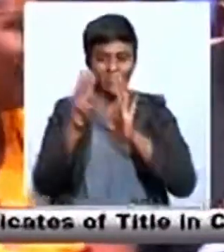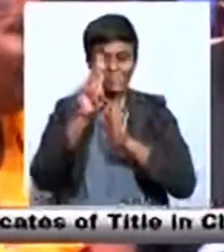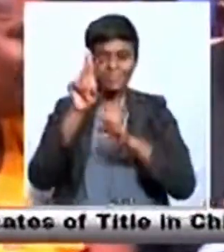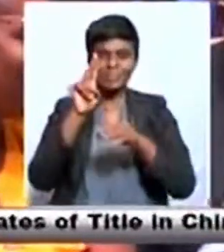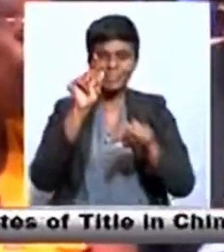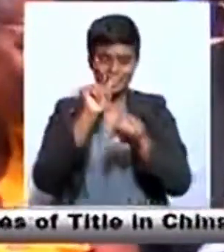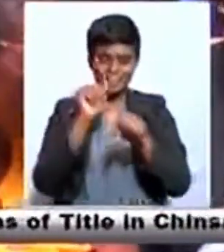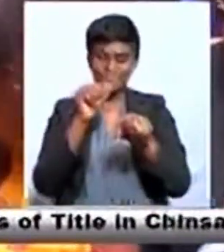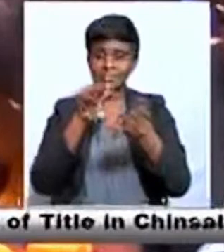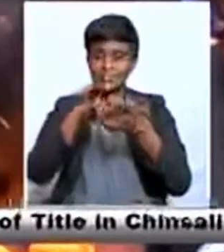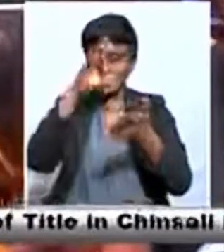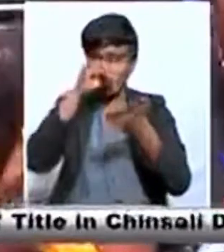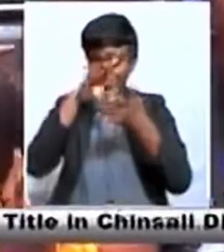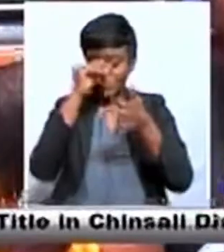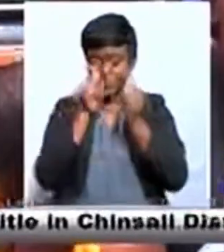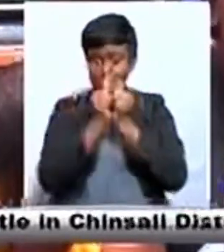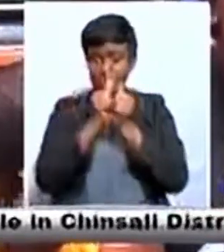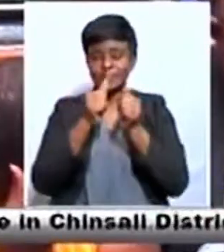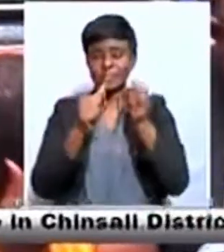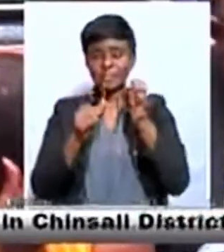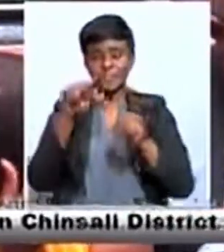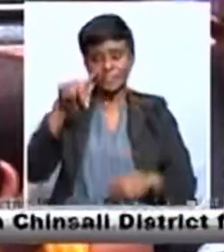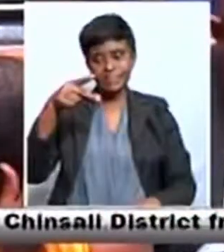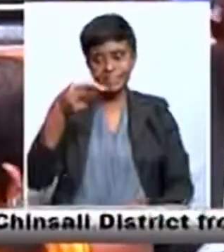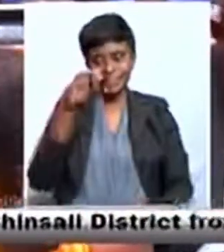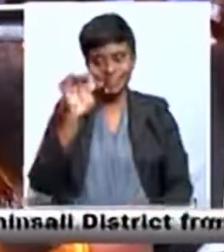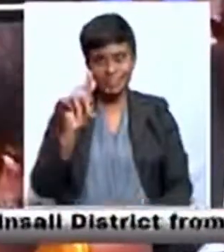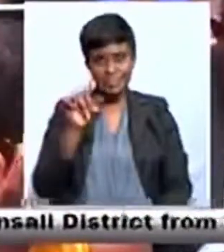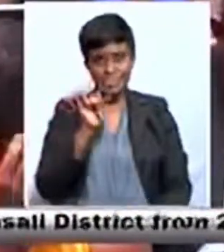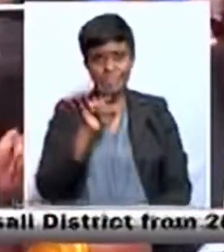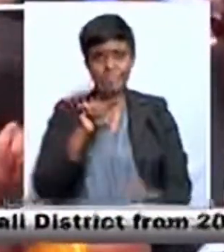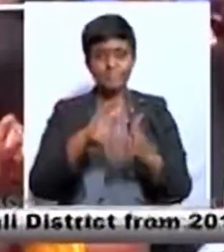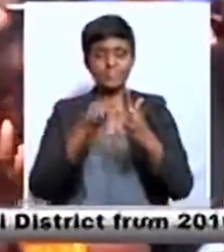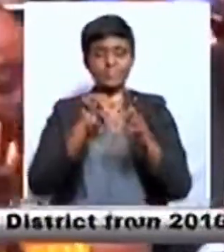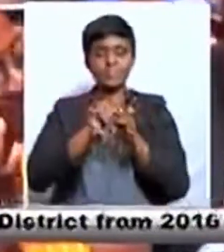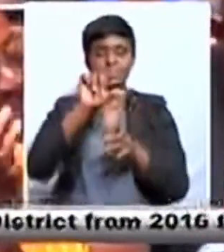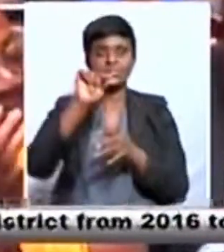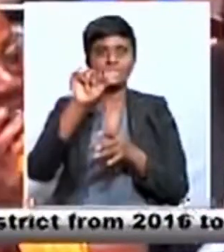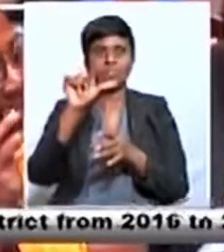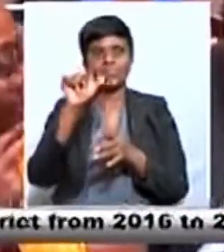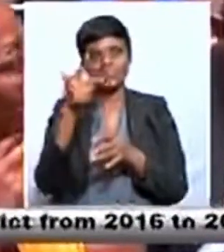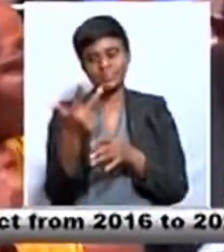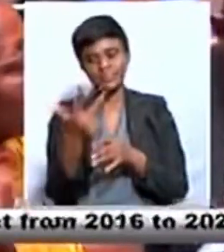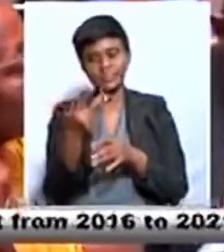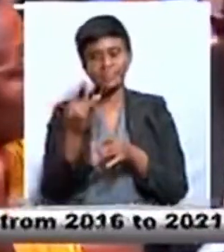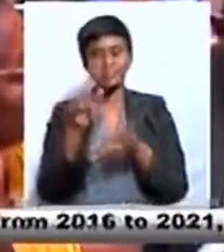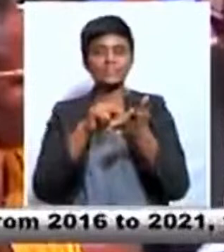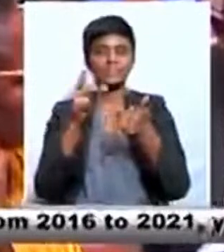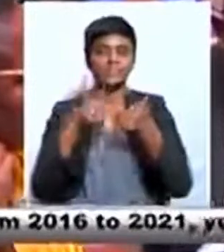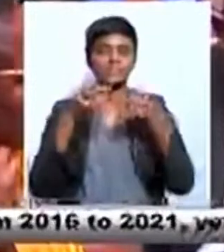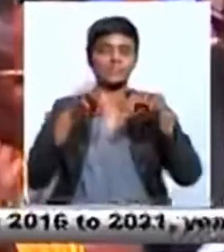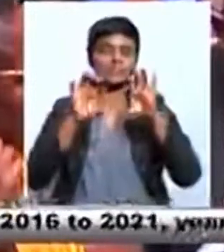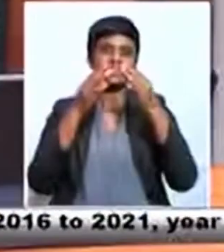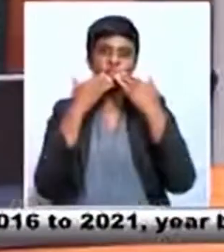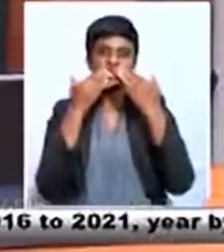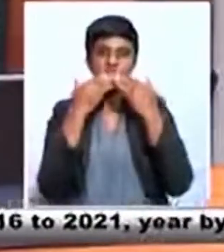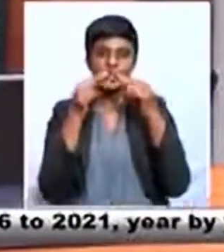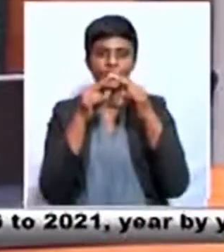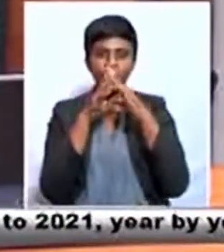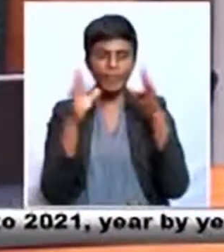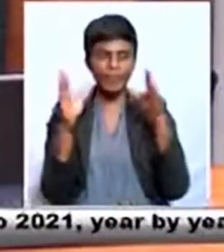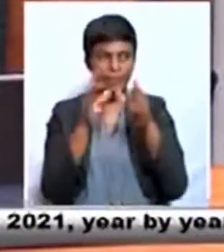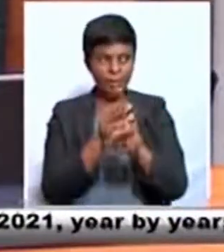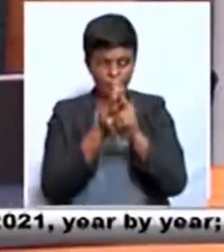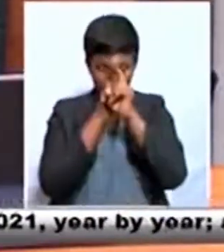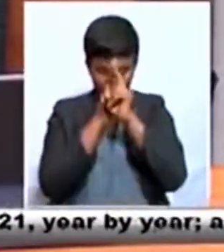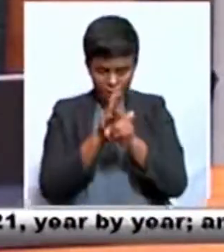you very much. I said it started in 2023. It's an ongoing program. Thank you very much. Thank you. The